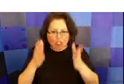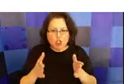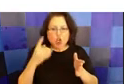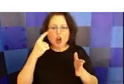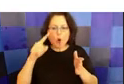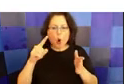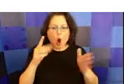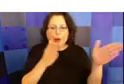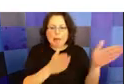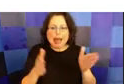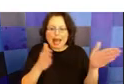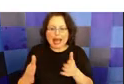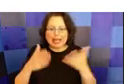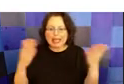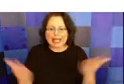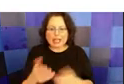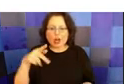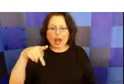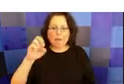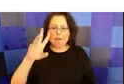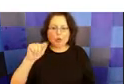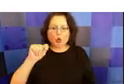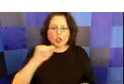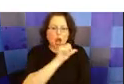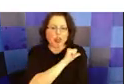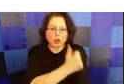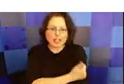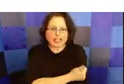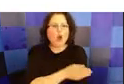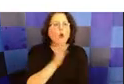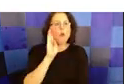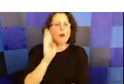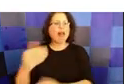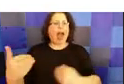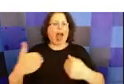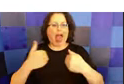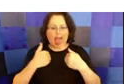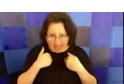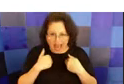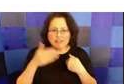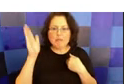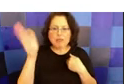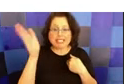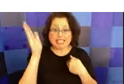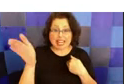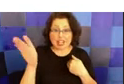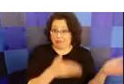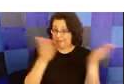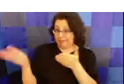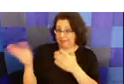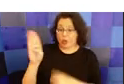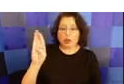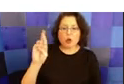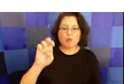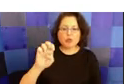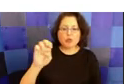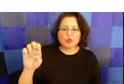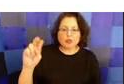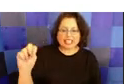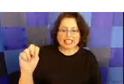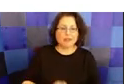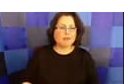and she'll be able to walk you through the presentation. So thank you very much. And here you go, Breen. Thank you,